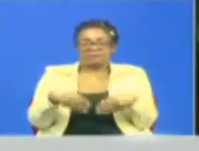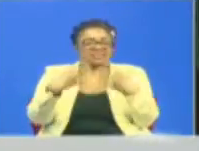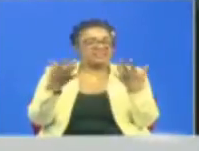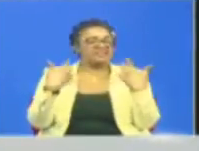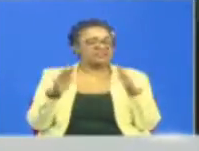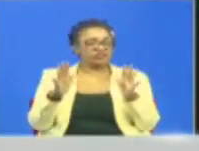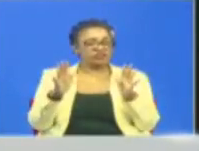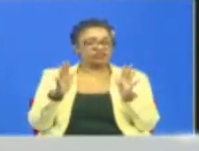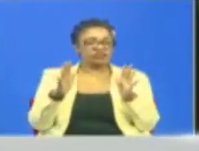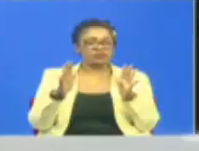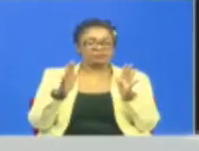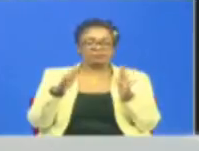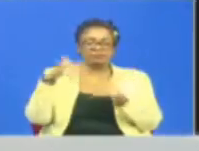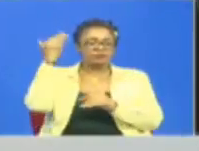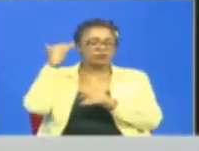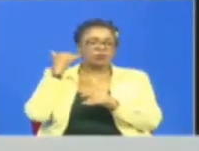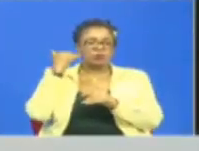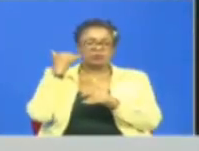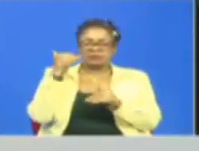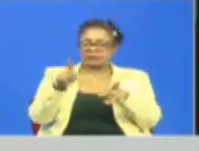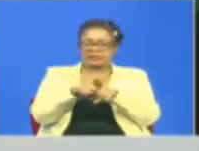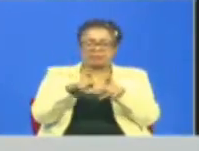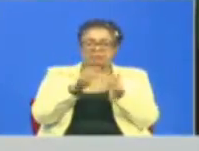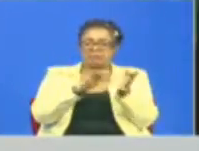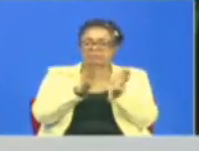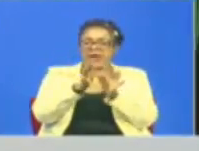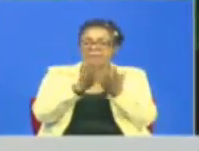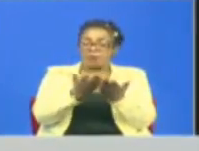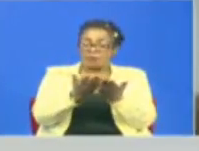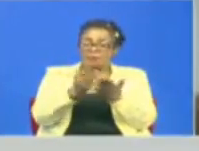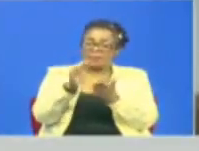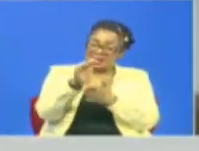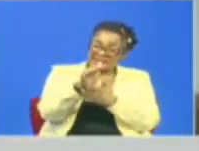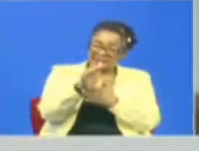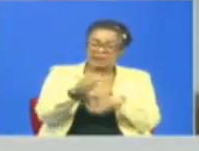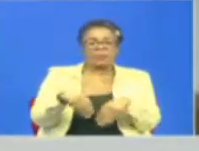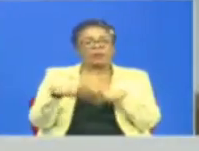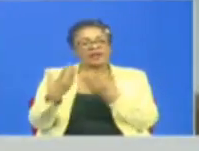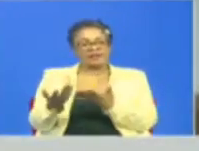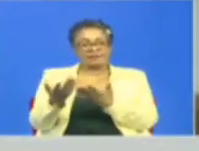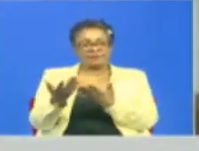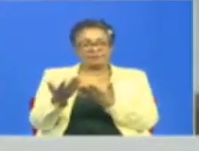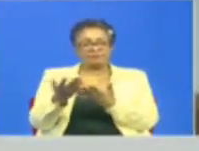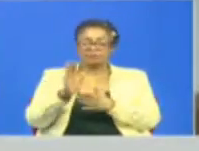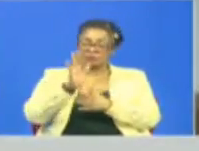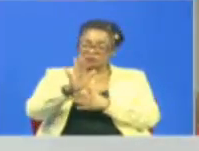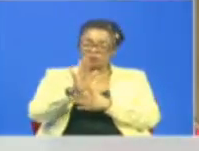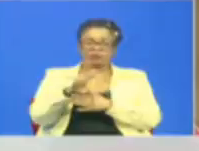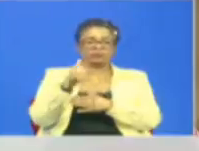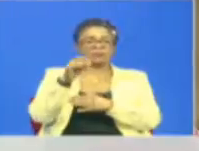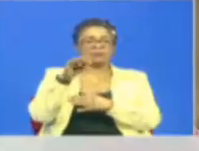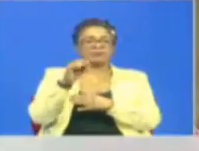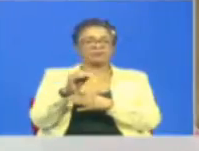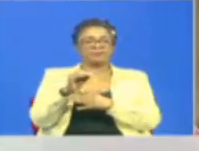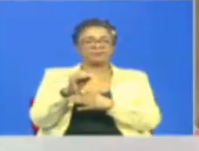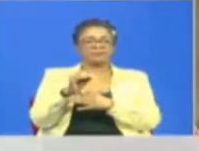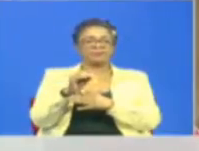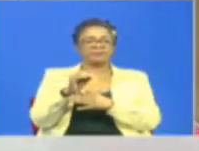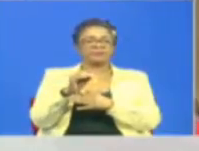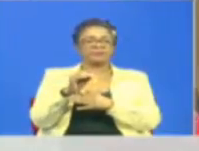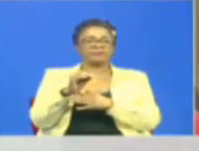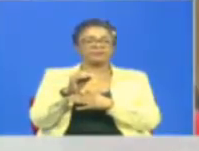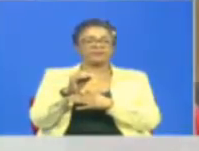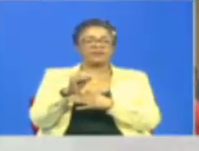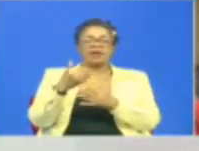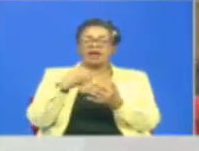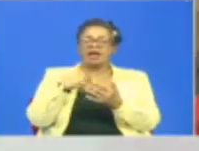The court is like the Bible, ask and you will be given. But Wilson Sosion disagrees. Part 12 of the collective